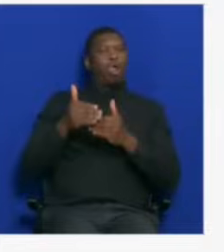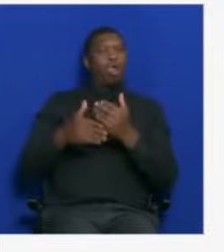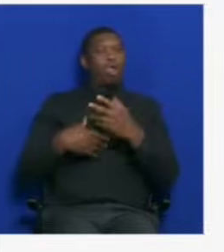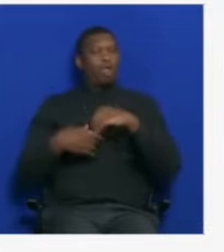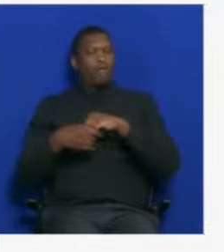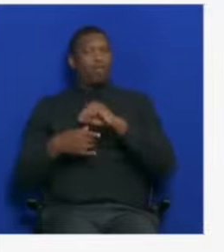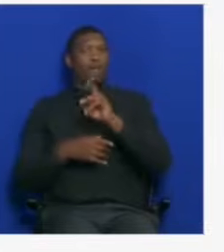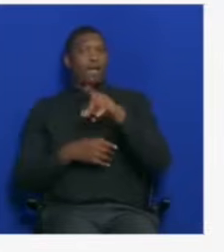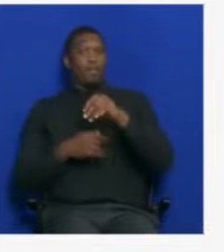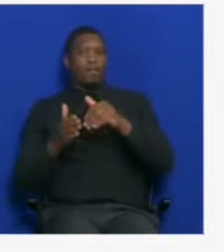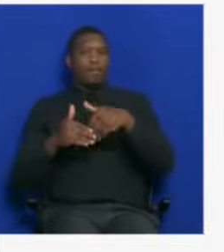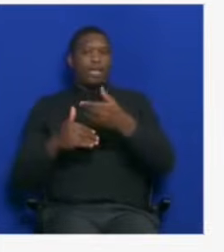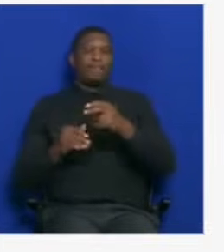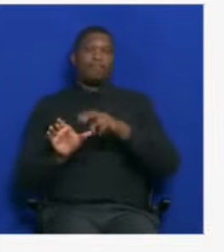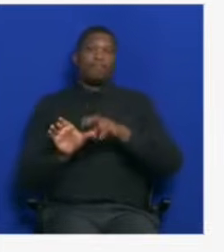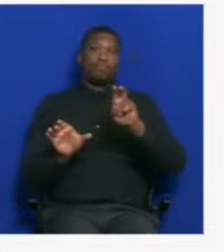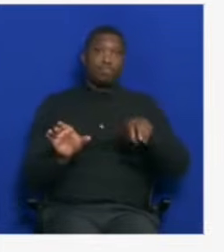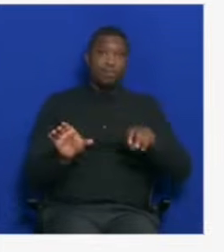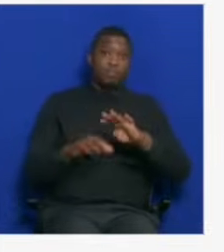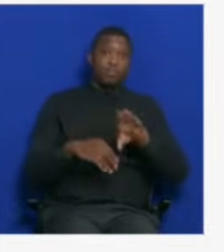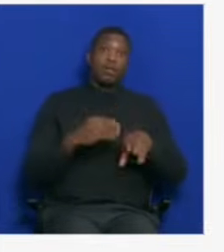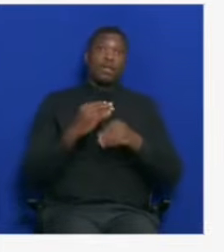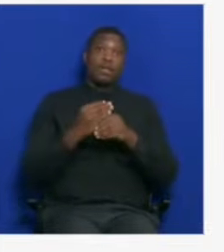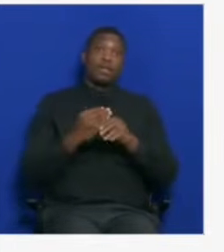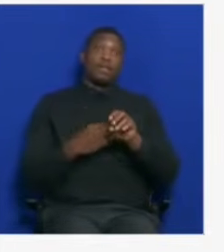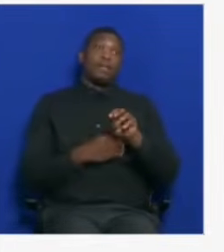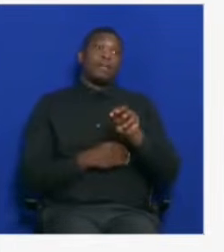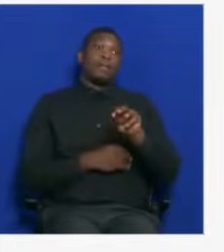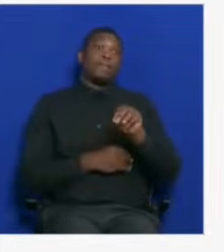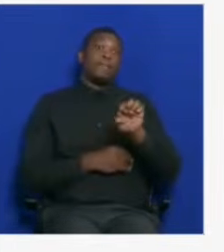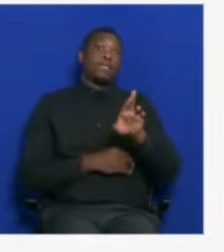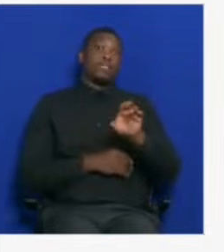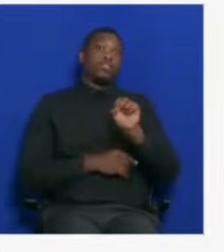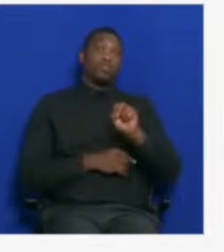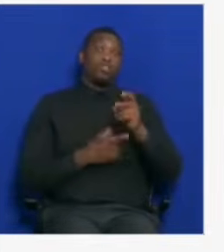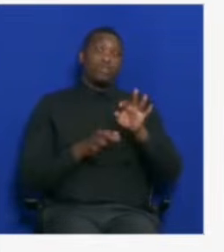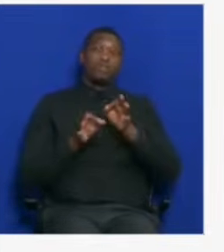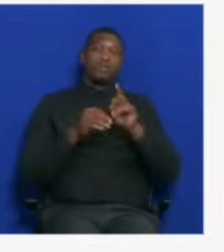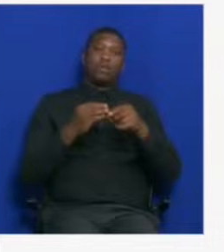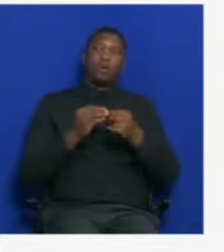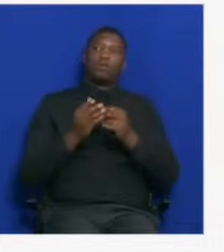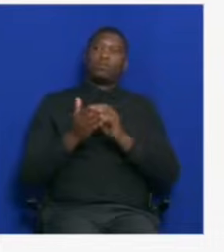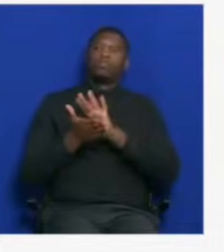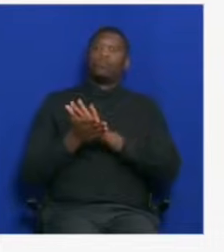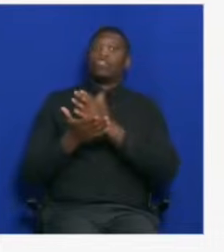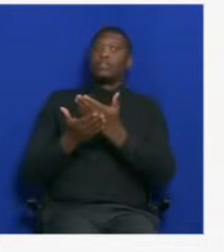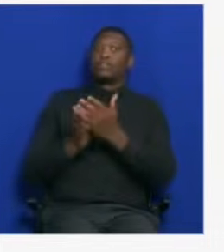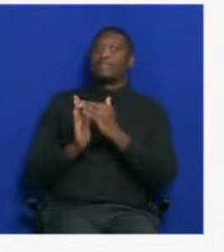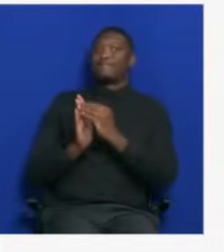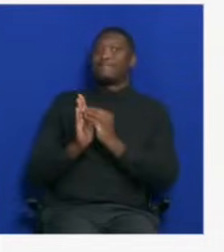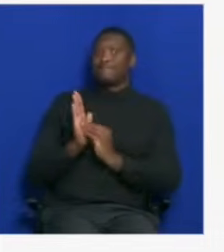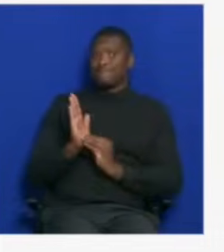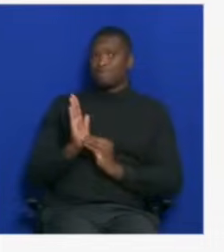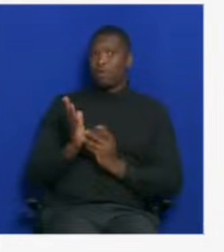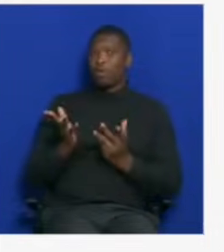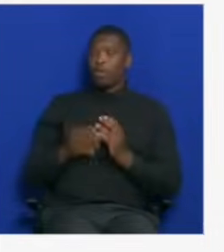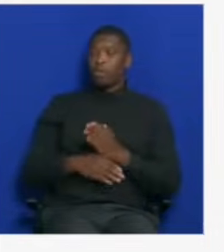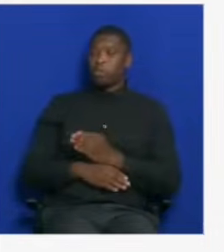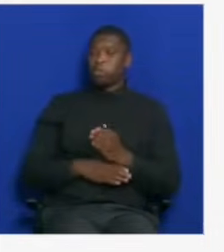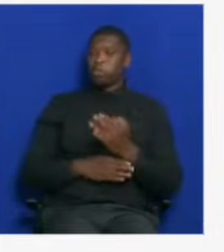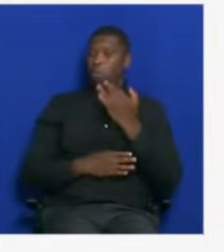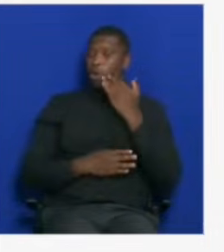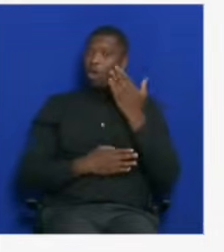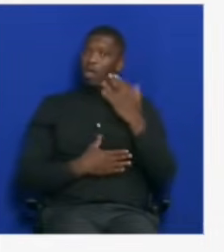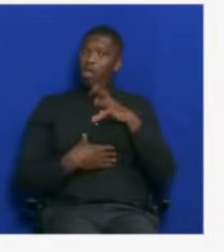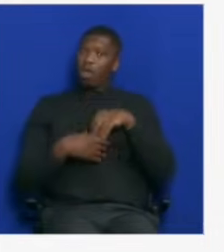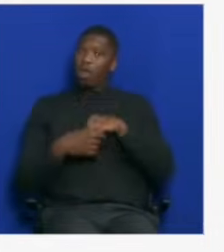Mr. Sesoko further indicated there was a case where transcripts were available from Nkabinde's time in IPID and asked Rapesu about